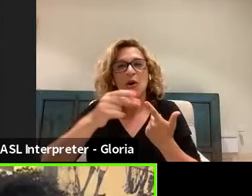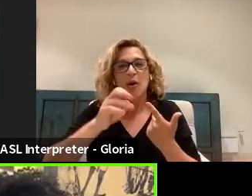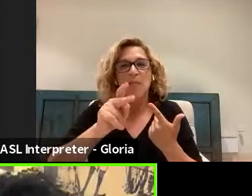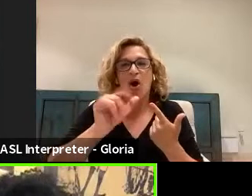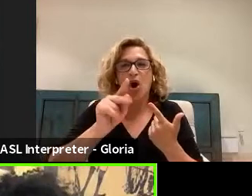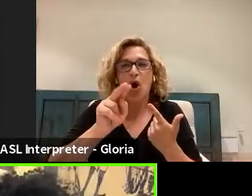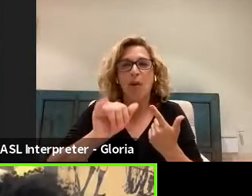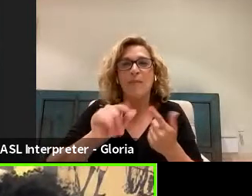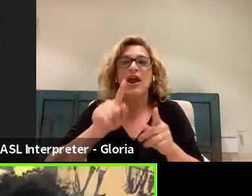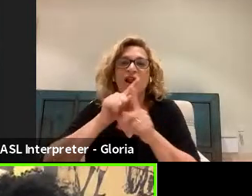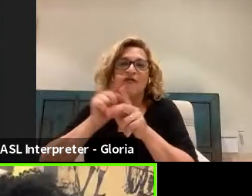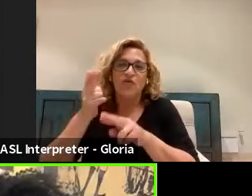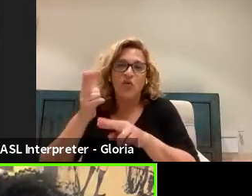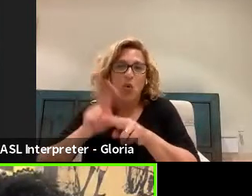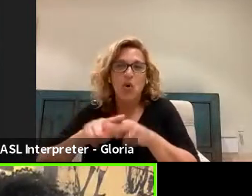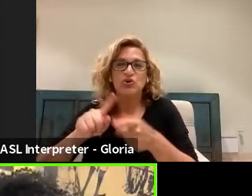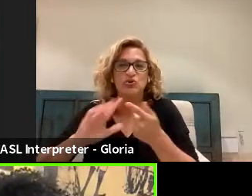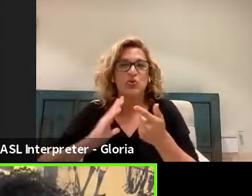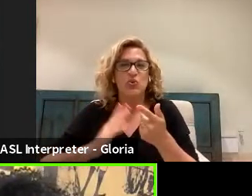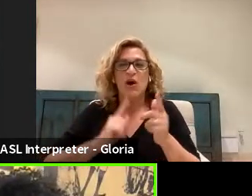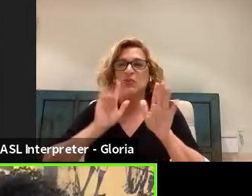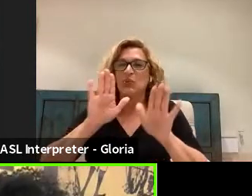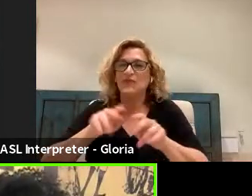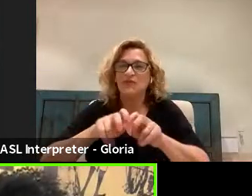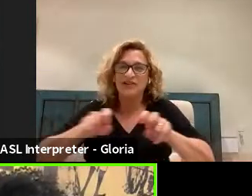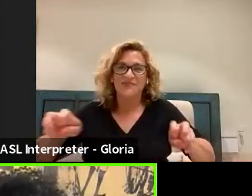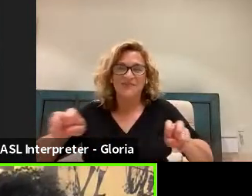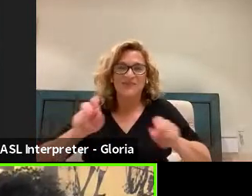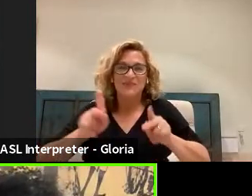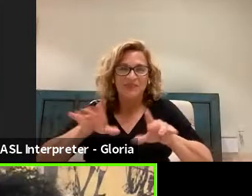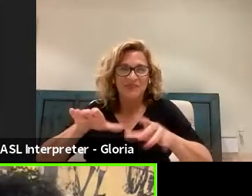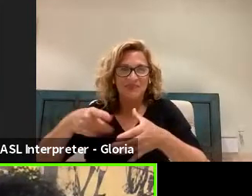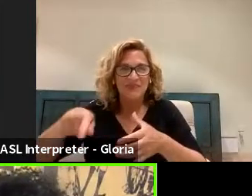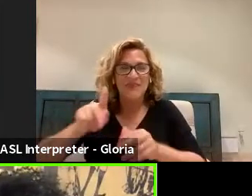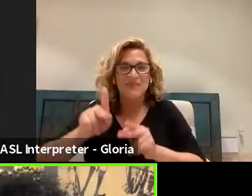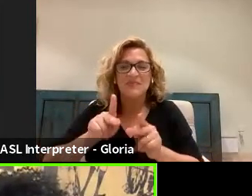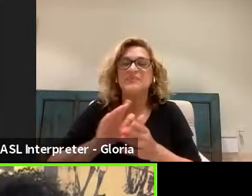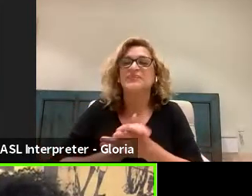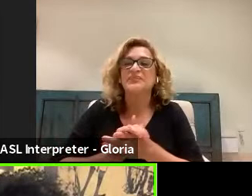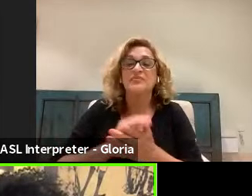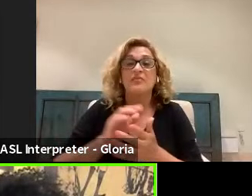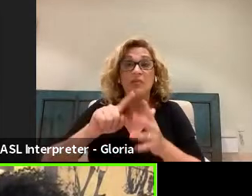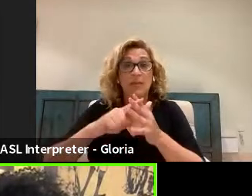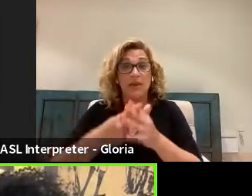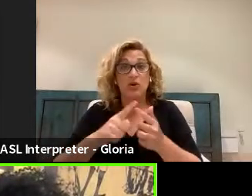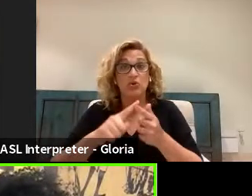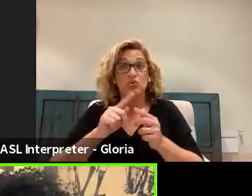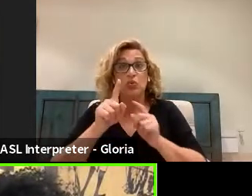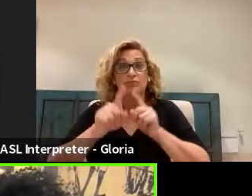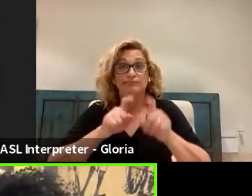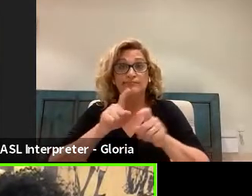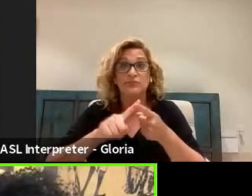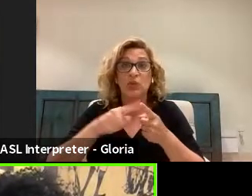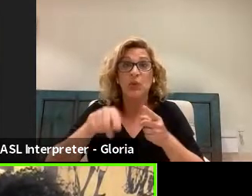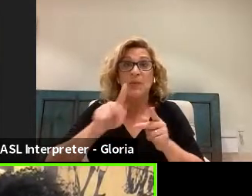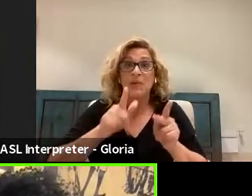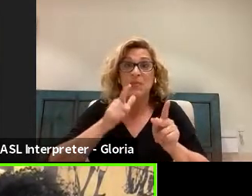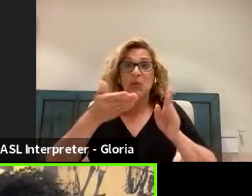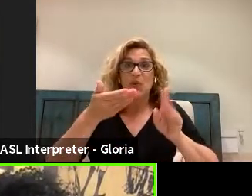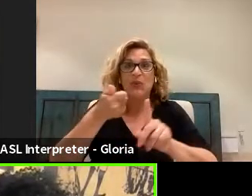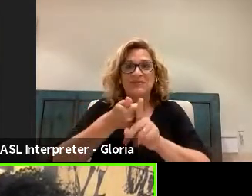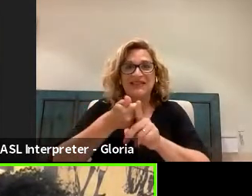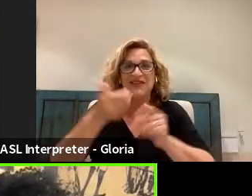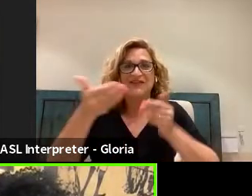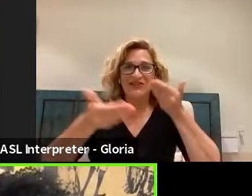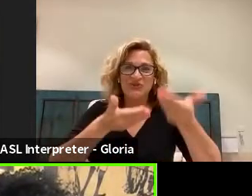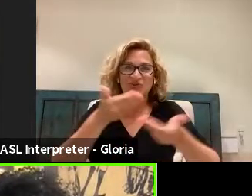our stellar panel. And now I'd like to begin by asking our panelists to introduce themselves. And I